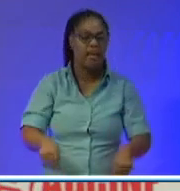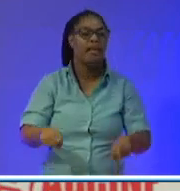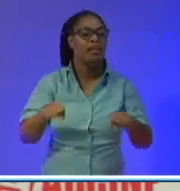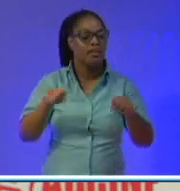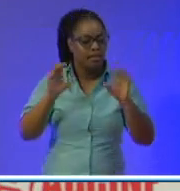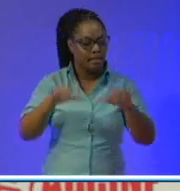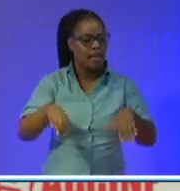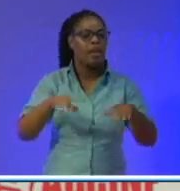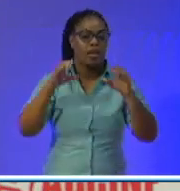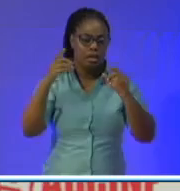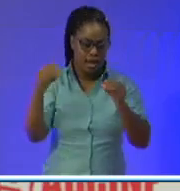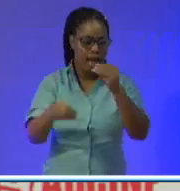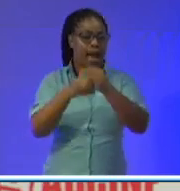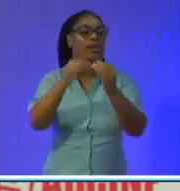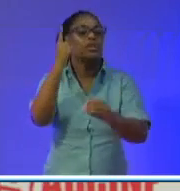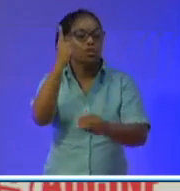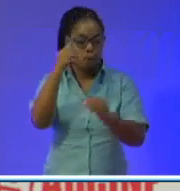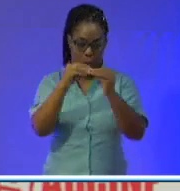dose.